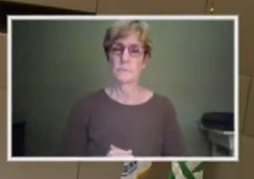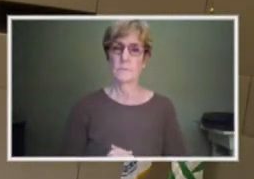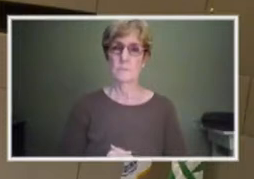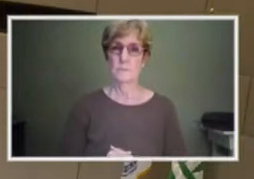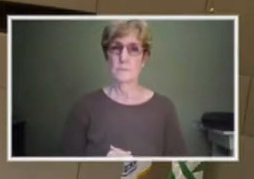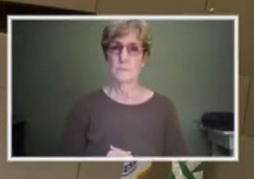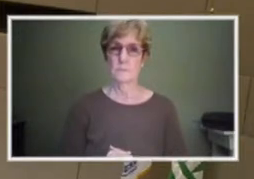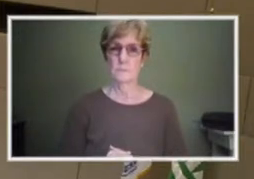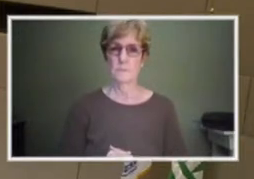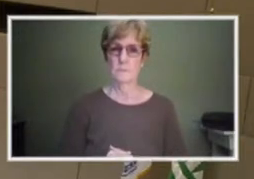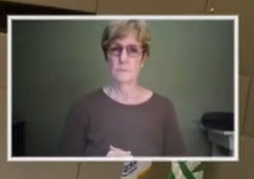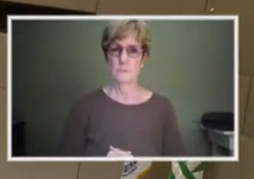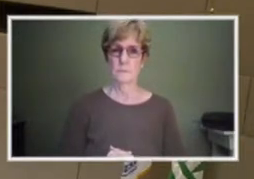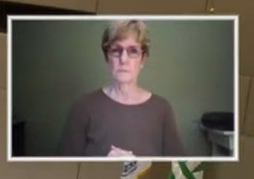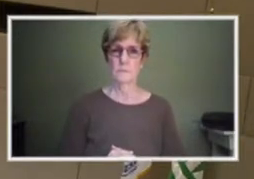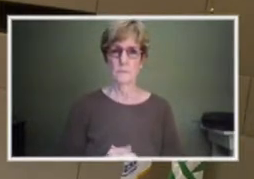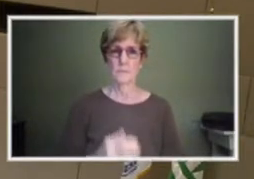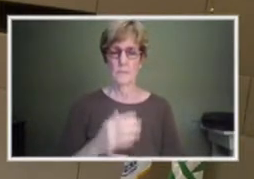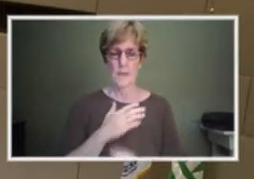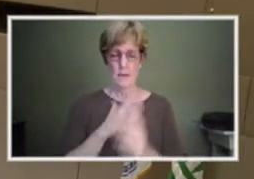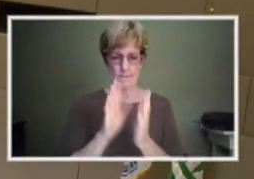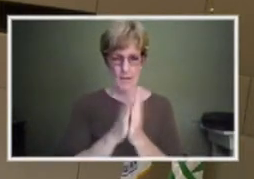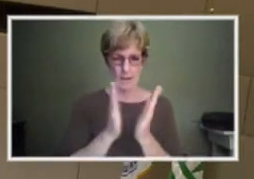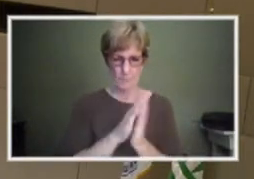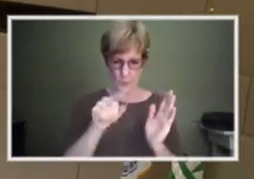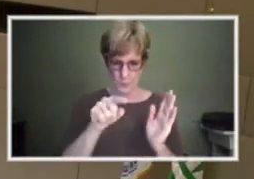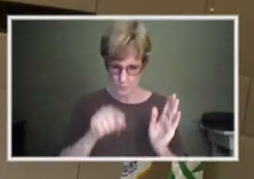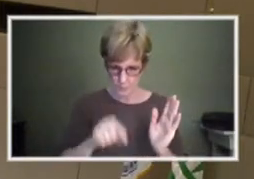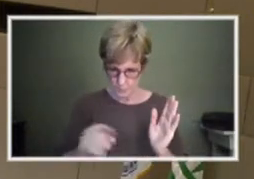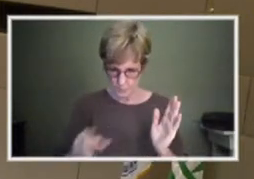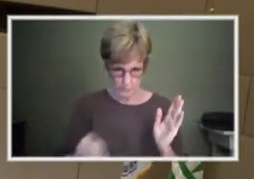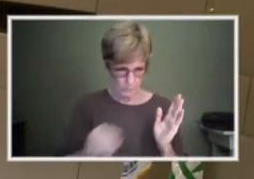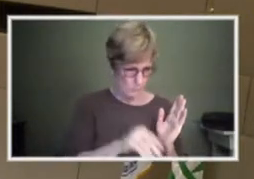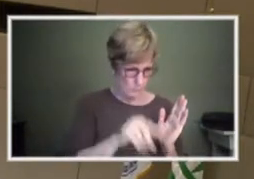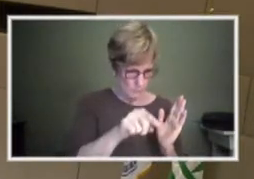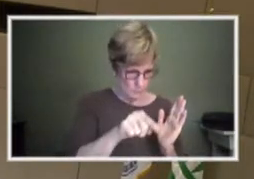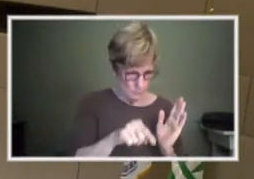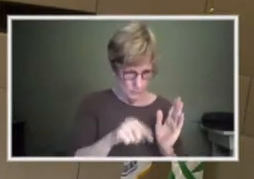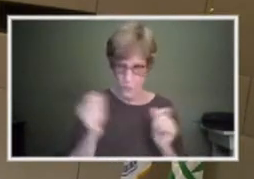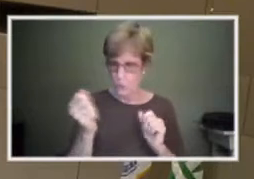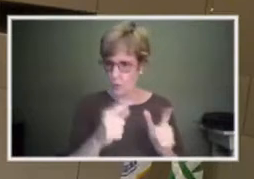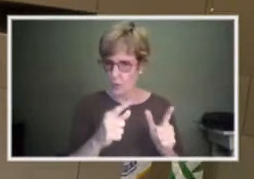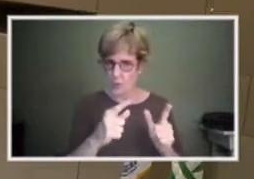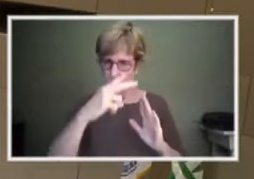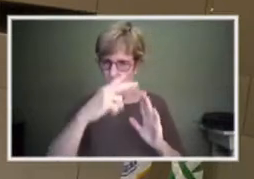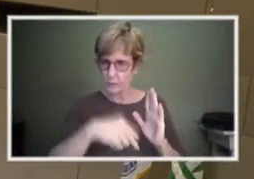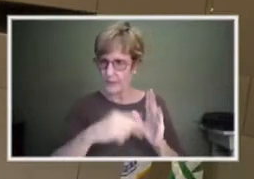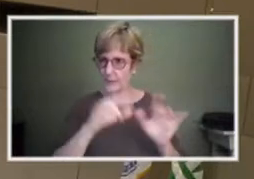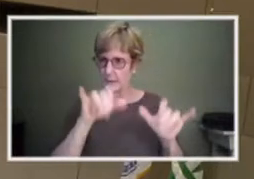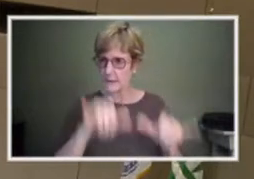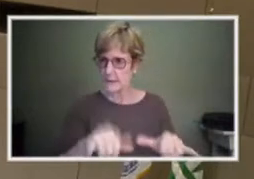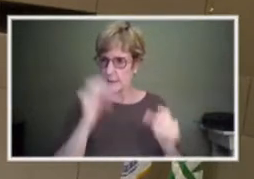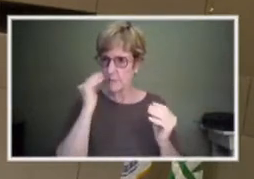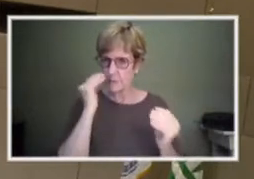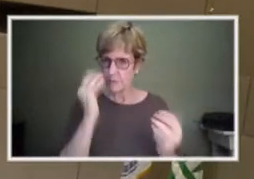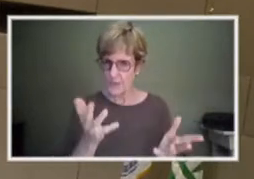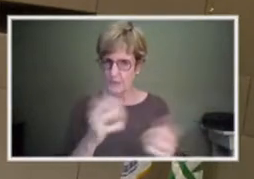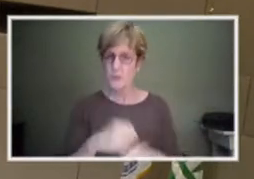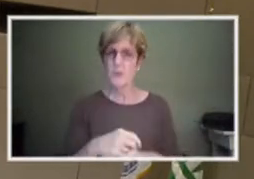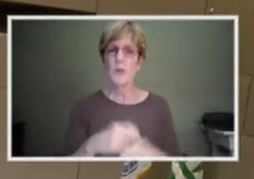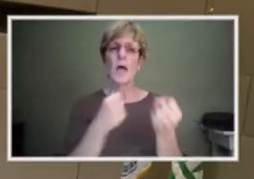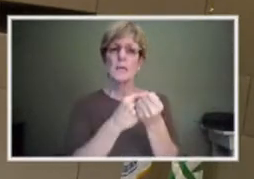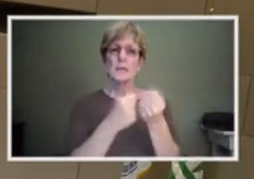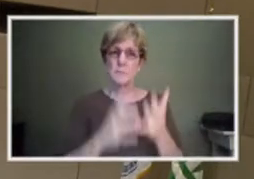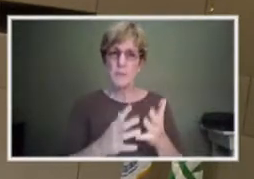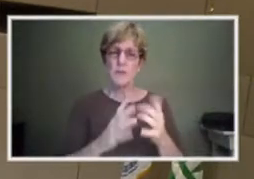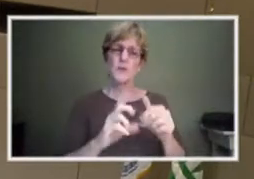All right, I'm thumbing through my agenda book, Mr. Heath, to make sure that everybody's on the same page. We had sponsorship first and